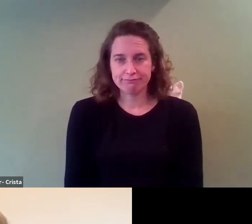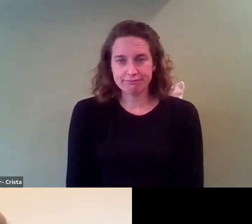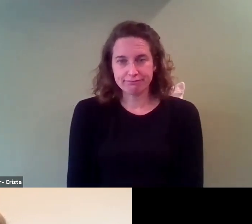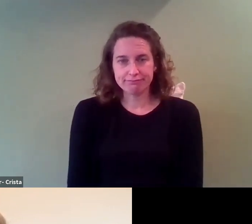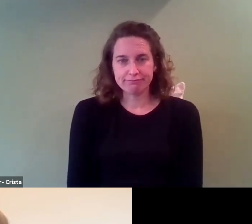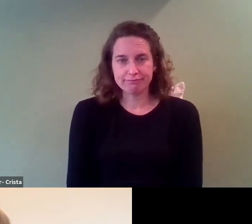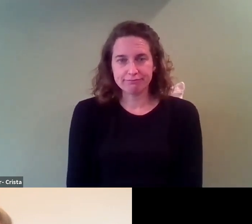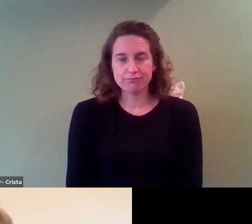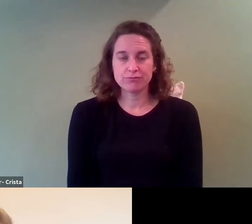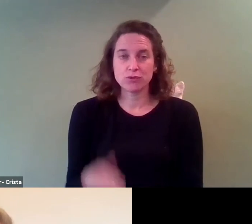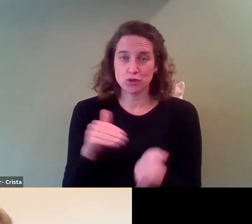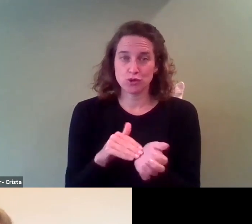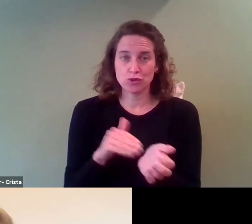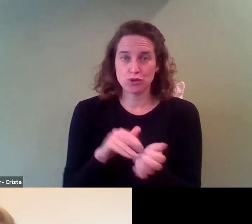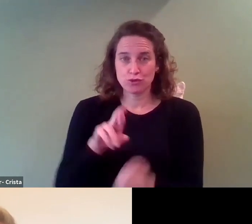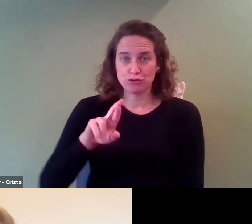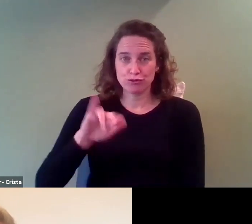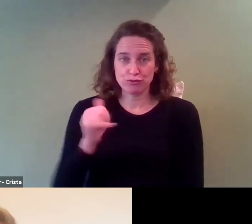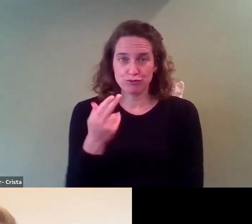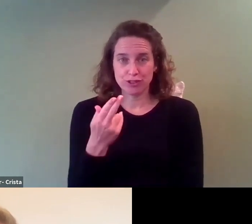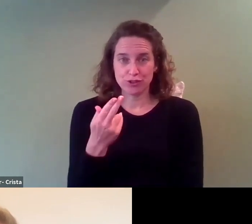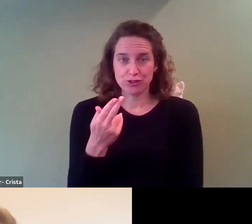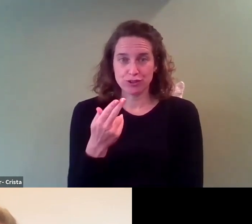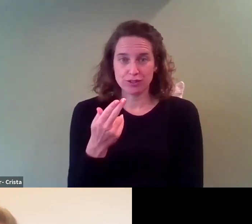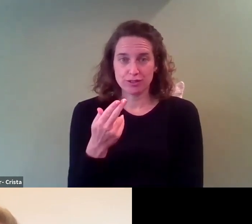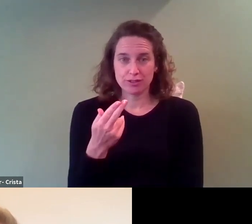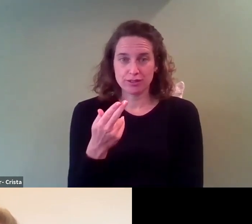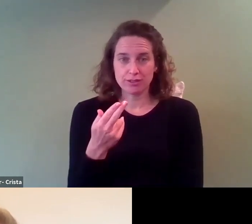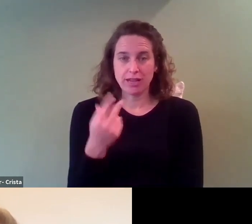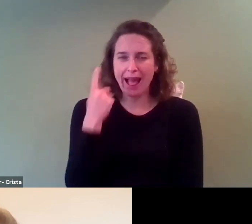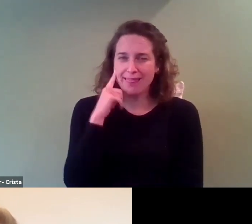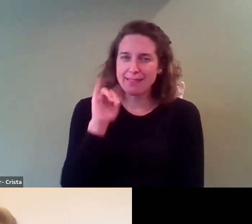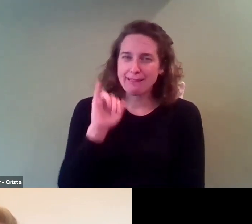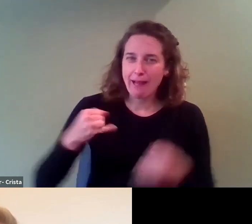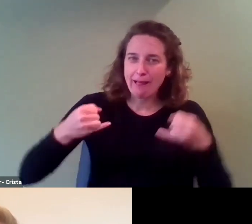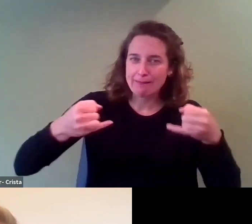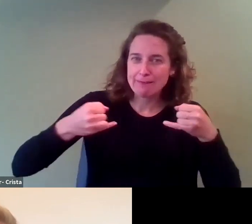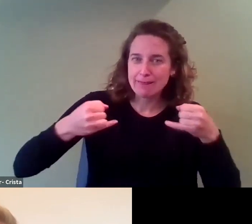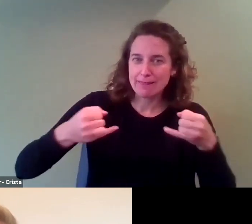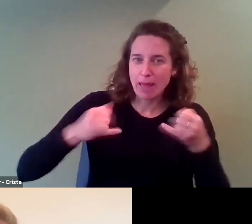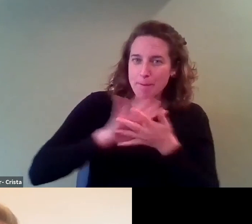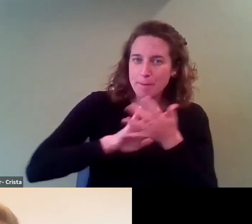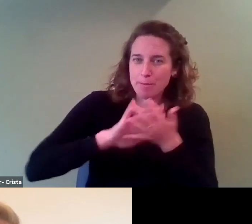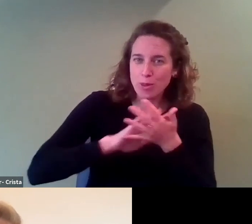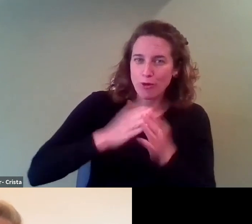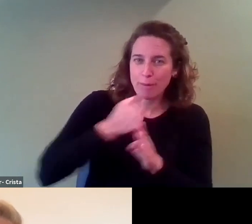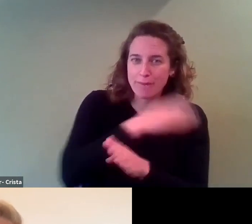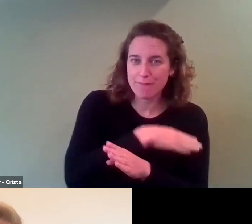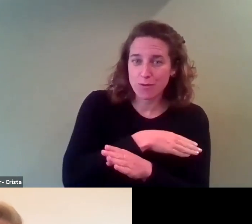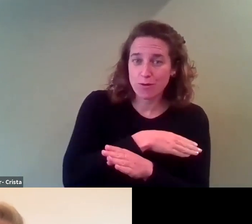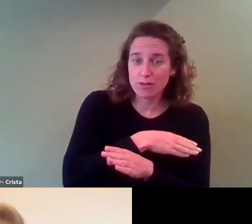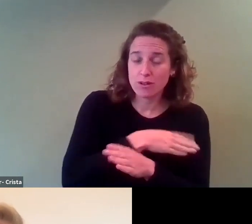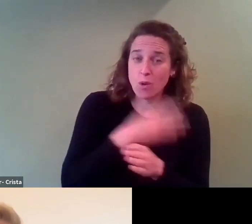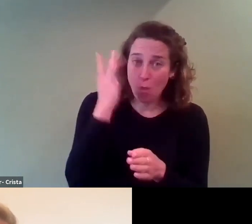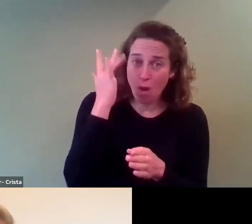I would venture to say that line was already blurry before the pandemic. that we brought Good our point. work home with